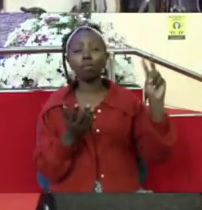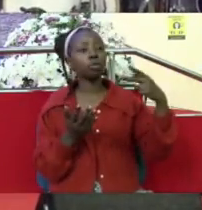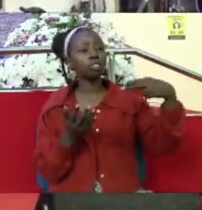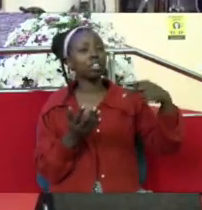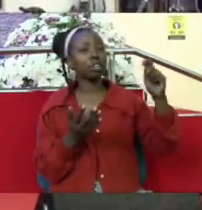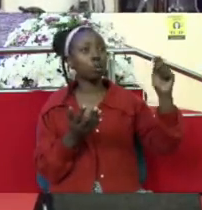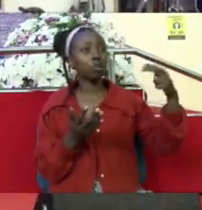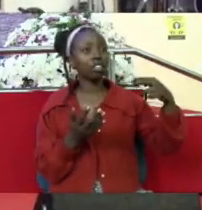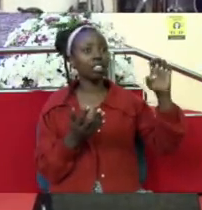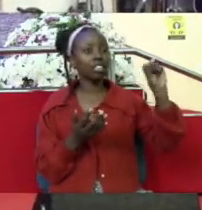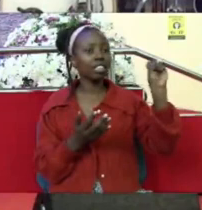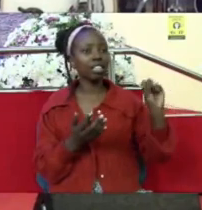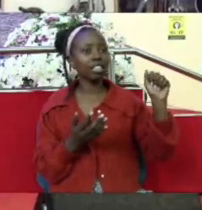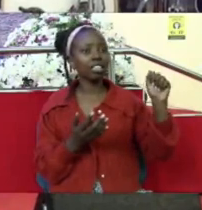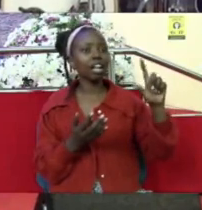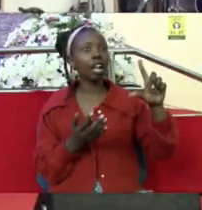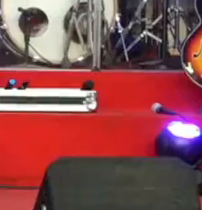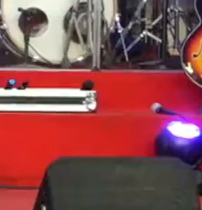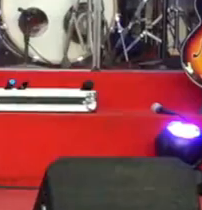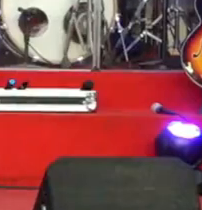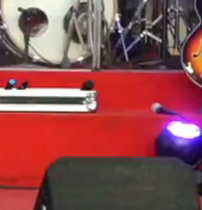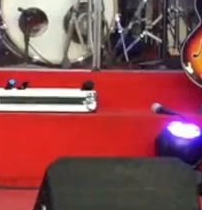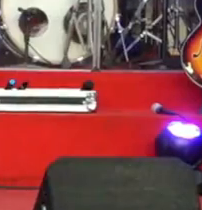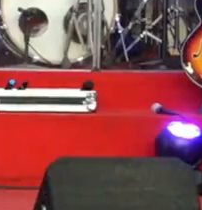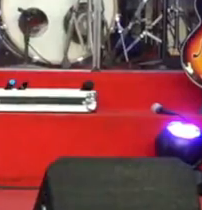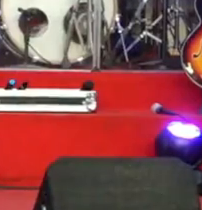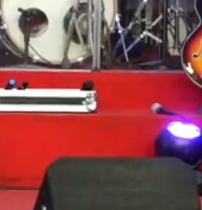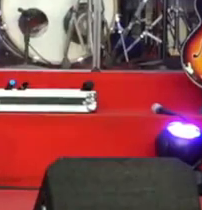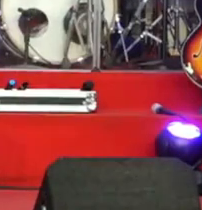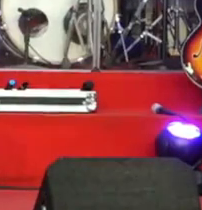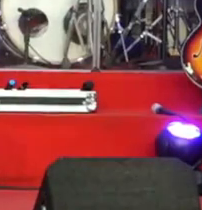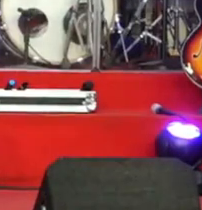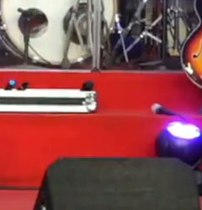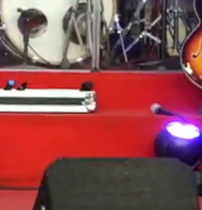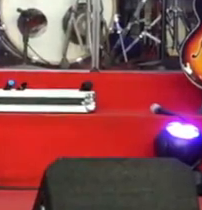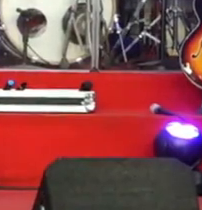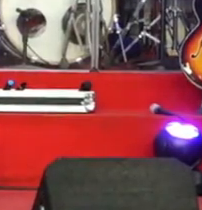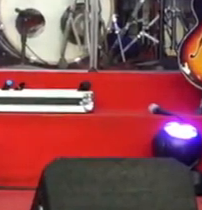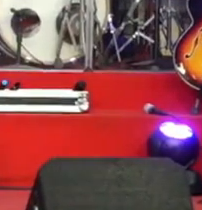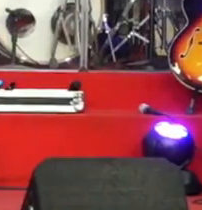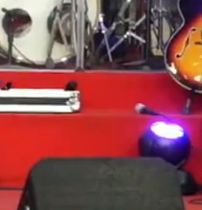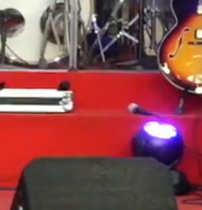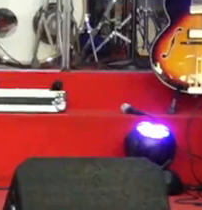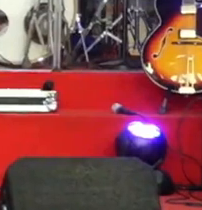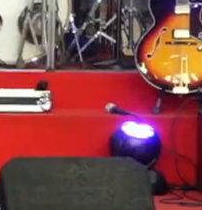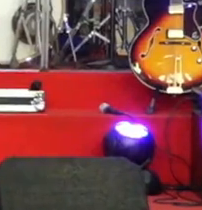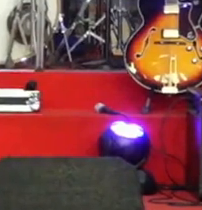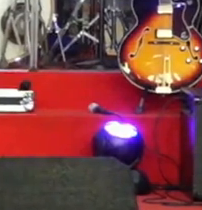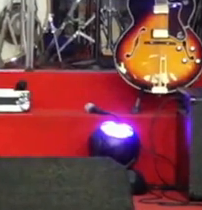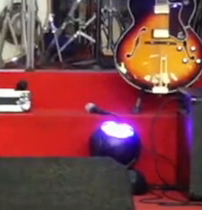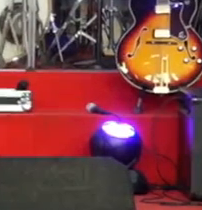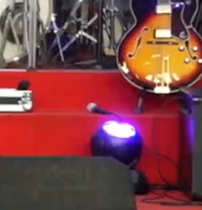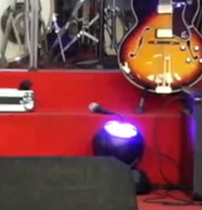was written about 6 months after the first one. Wasome walisema iliandikwa miezi 6 baada ya mmoja. Because after Paul wrote it. Baada ya Paulo kuiandika.